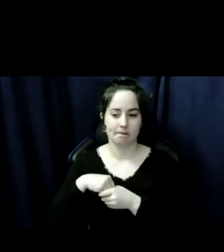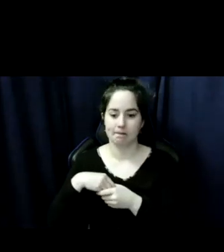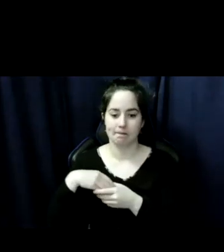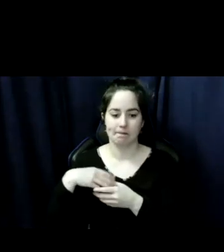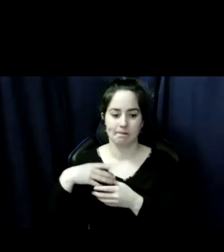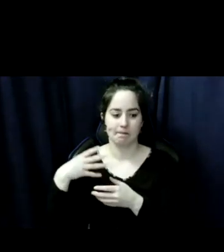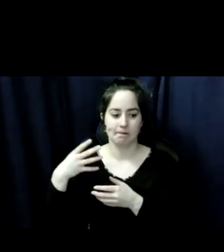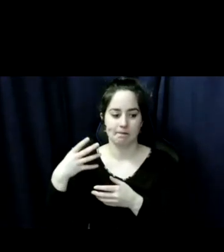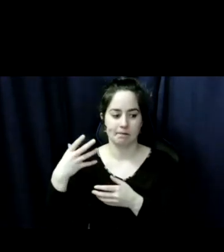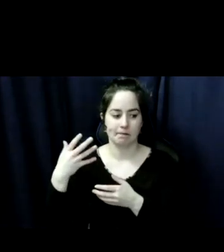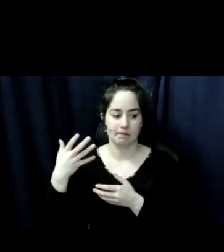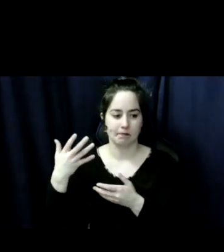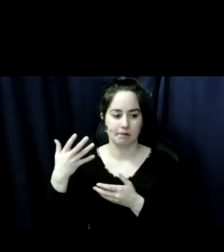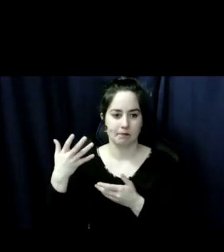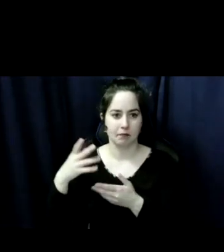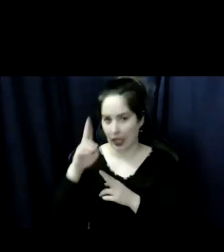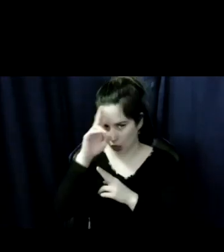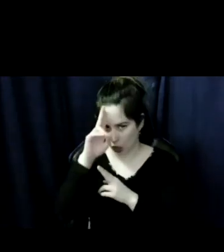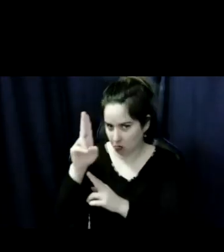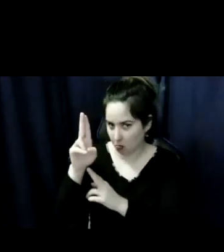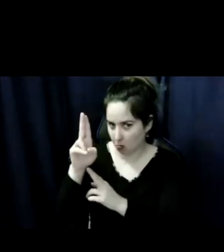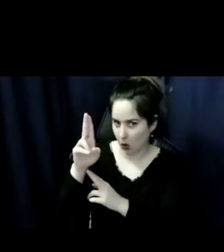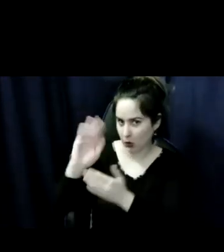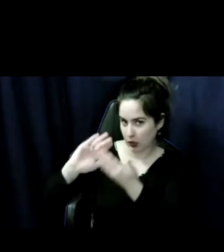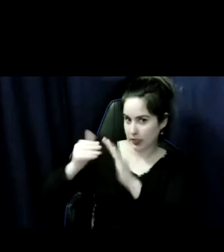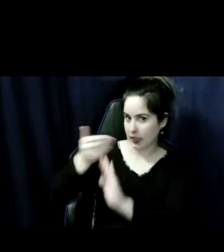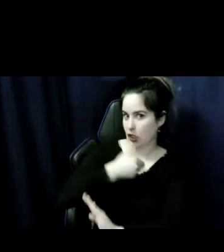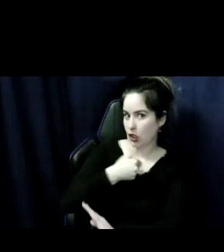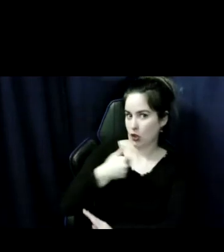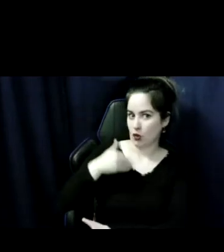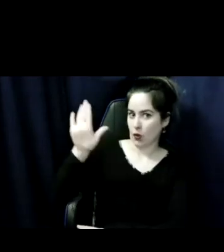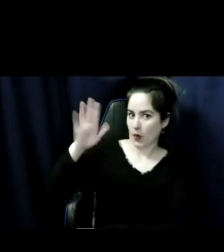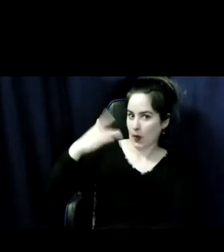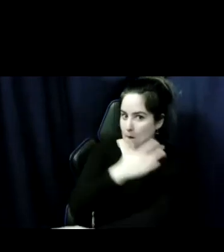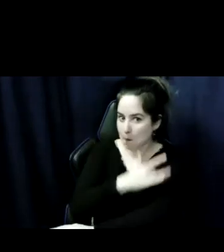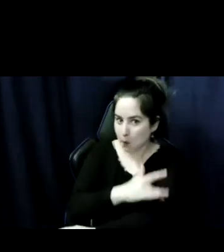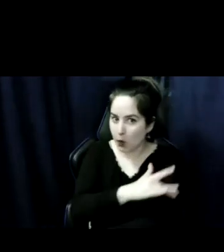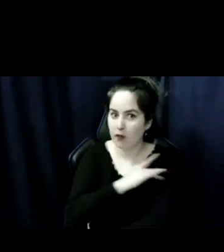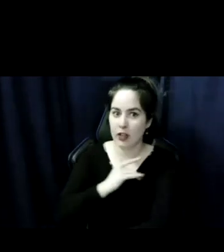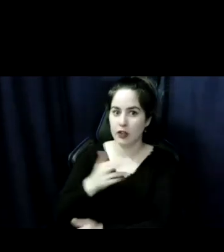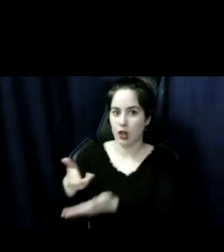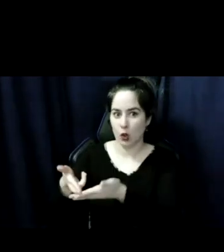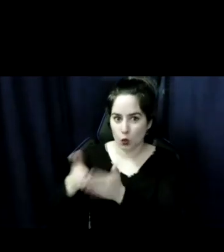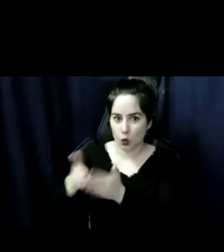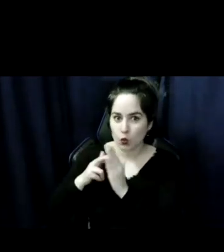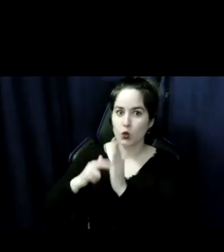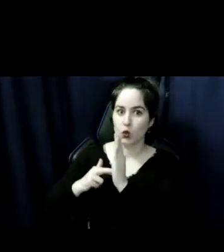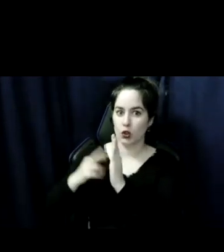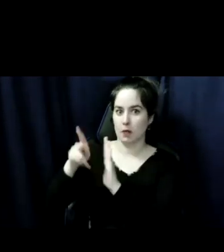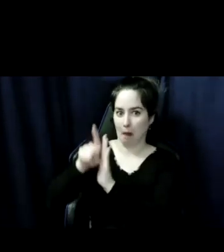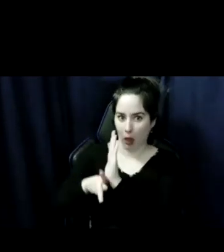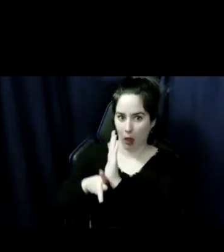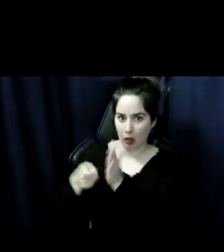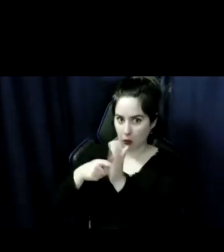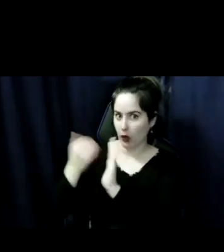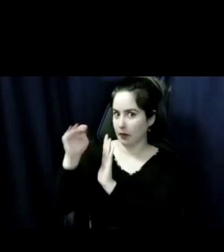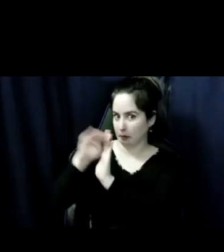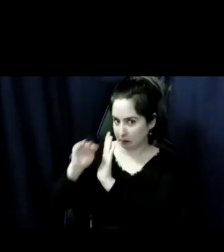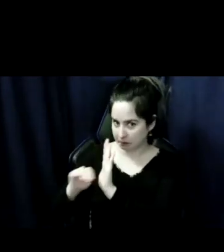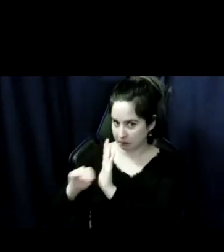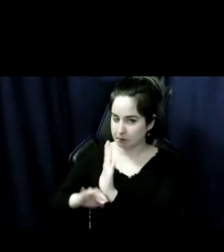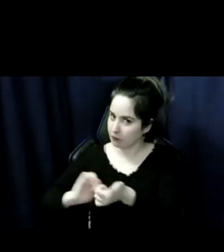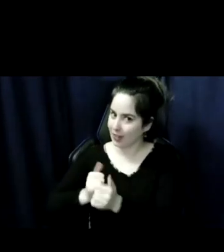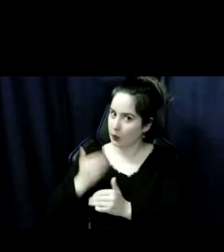and honor the City of Toronto guidelines and provincial guidelines around how we do something in